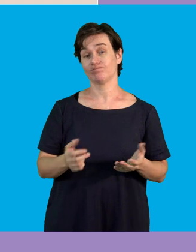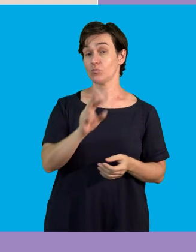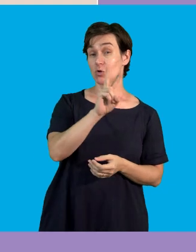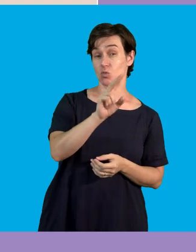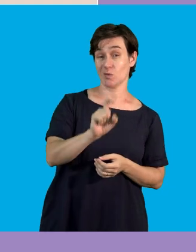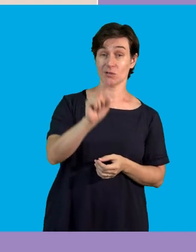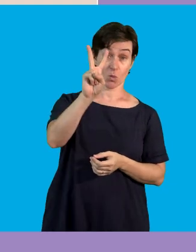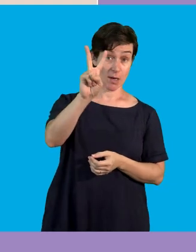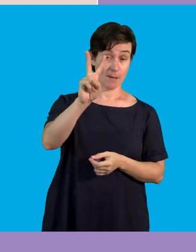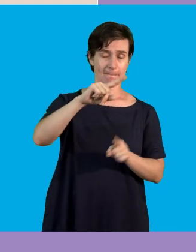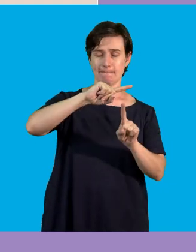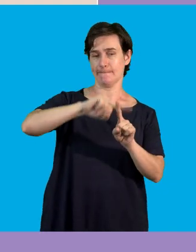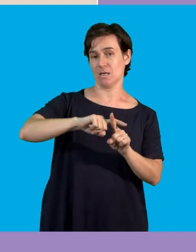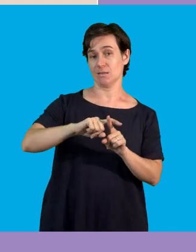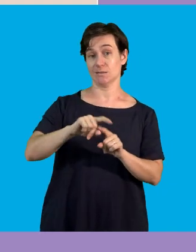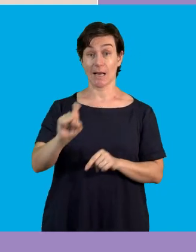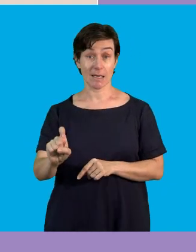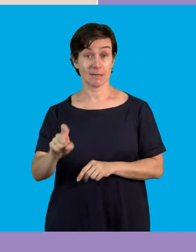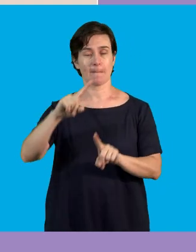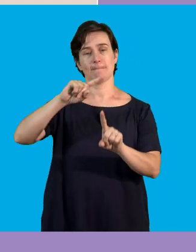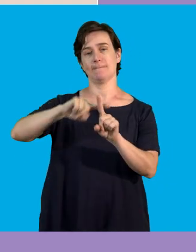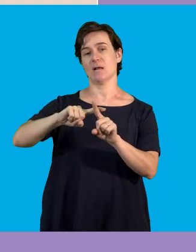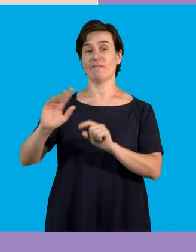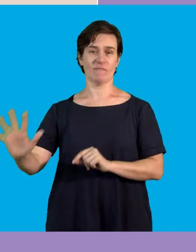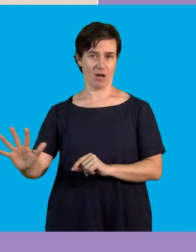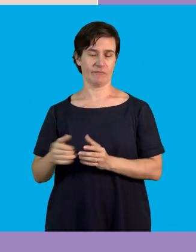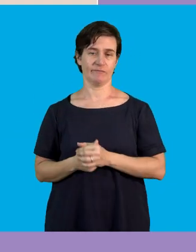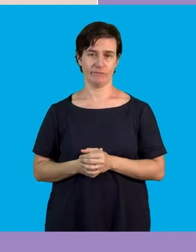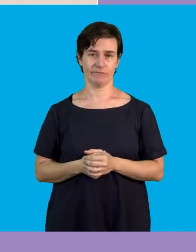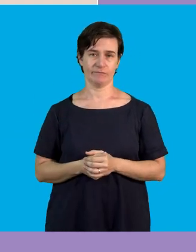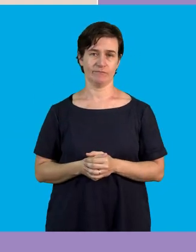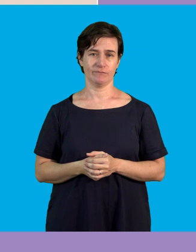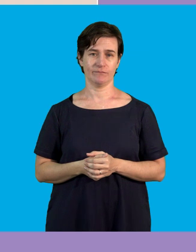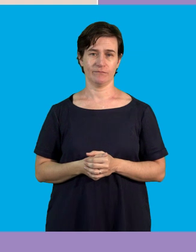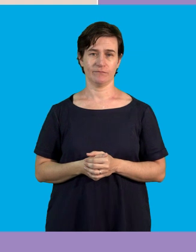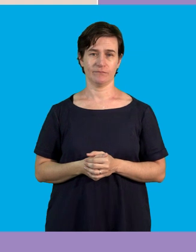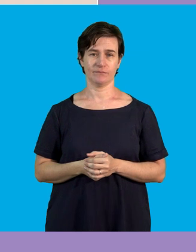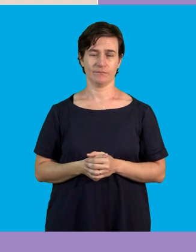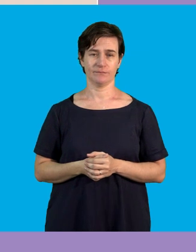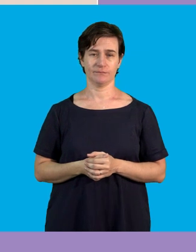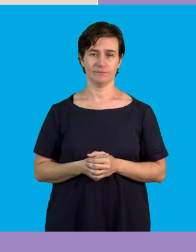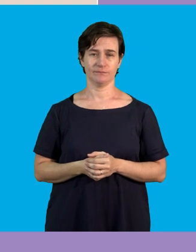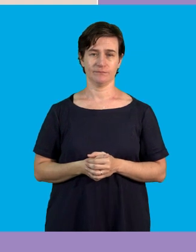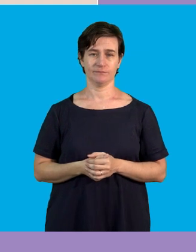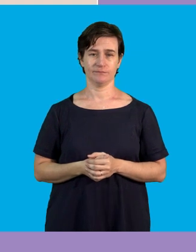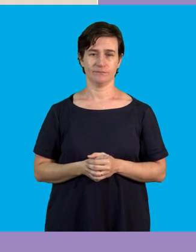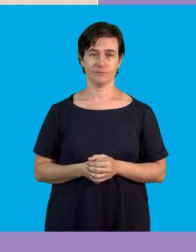three terms, let's say it's 2x squared plus x plus 5.